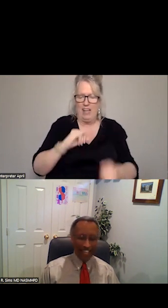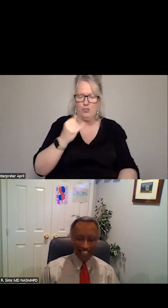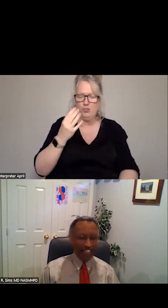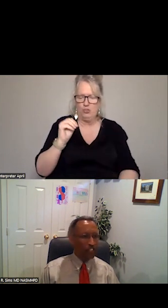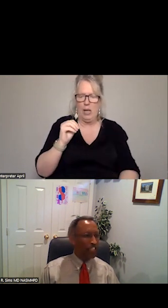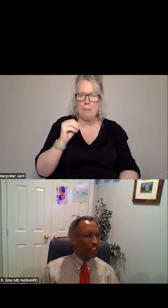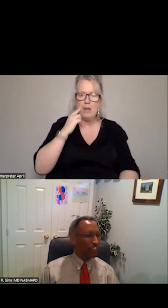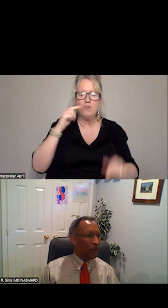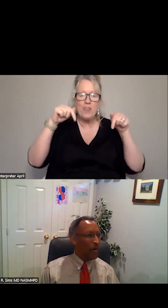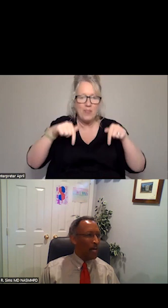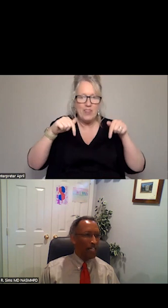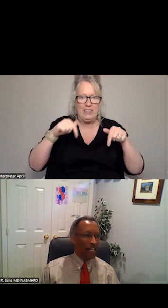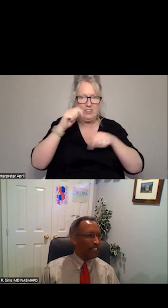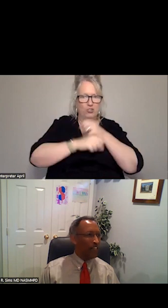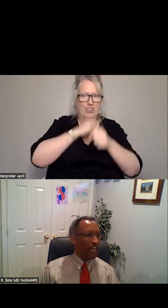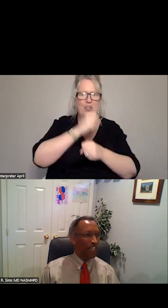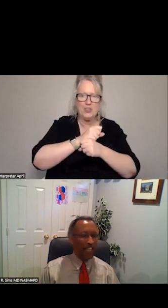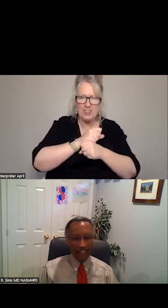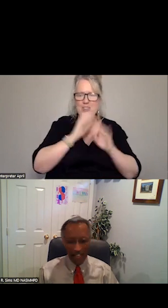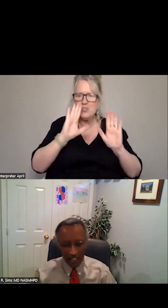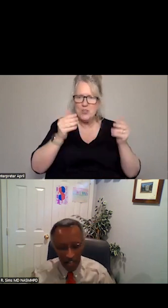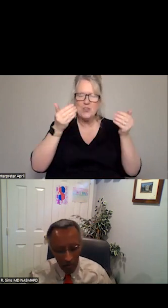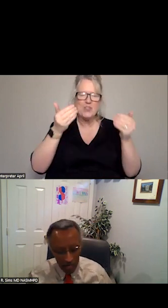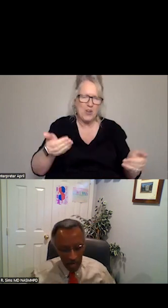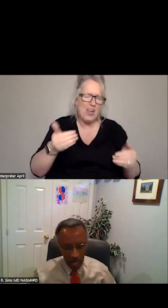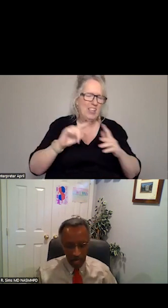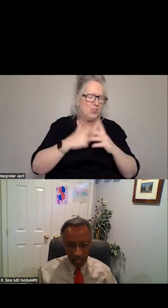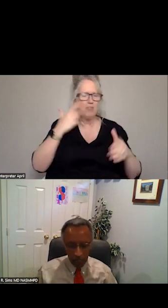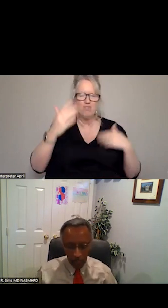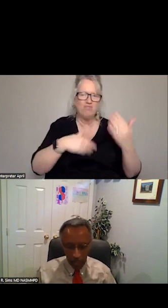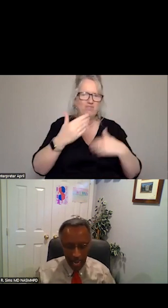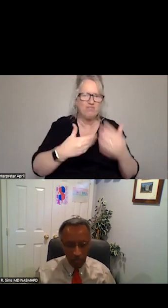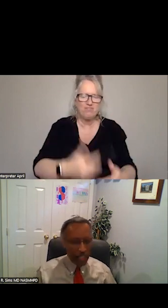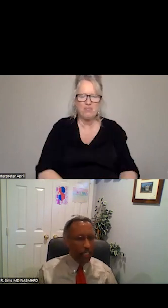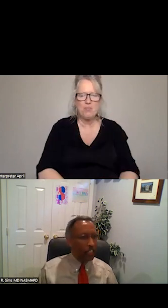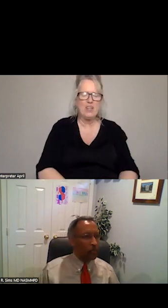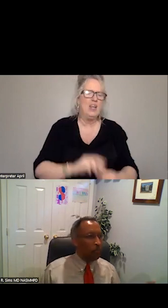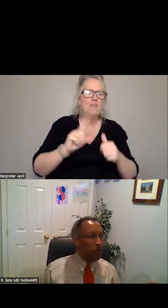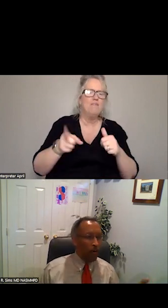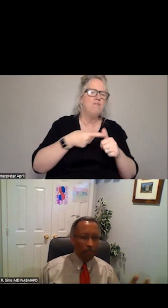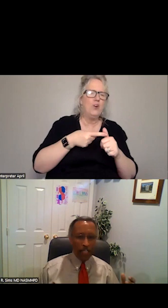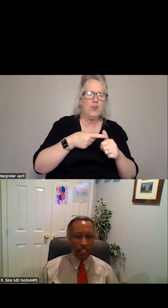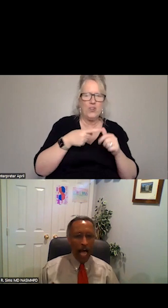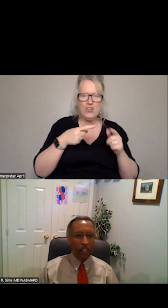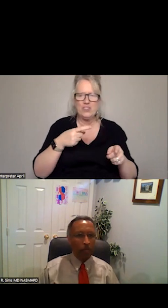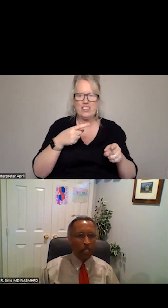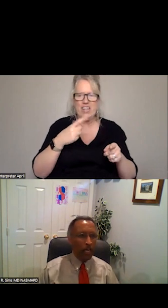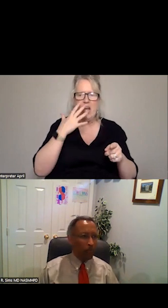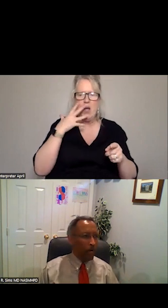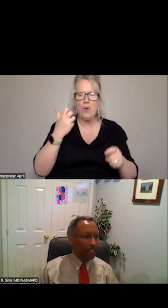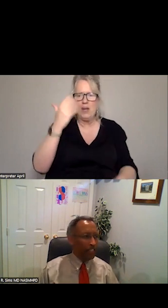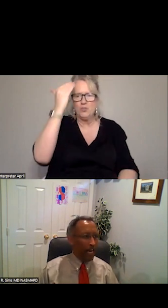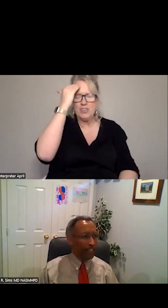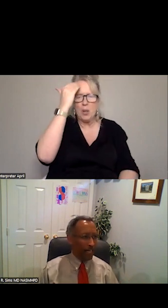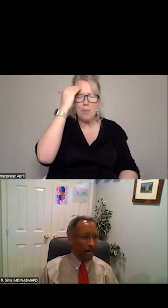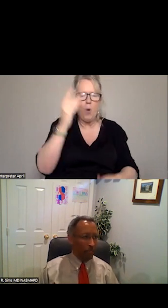for this year. So let's go ahead and get things going. This first slide really is more of an acknowledgement of